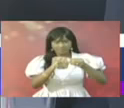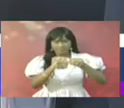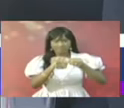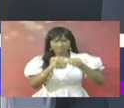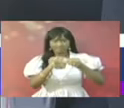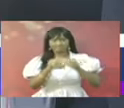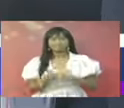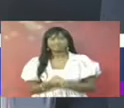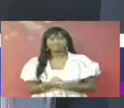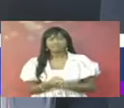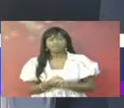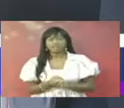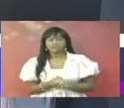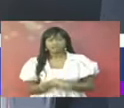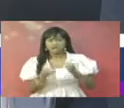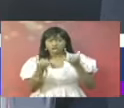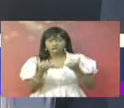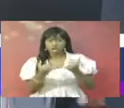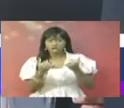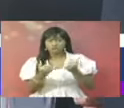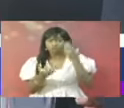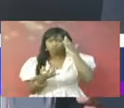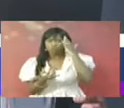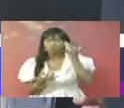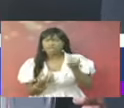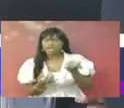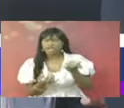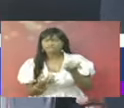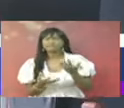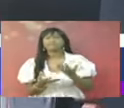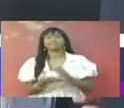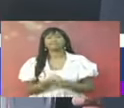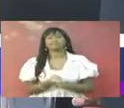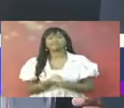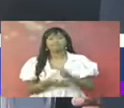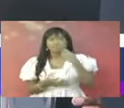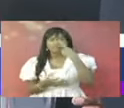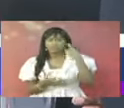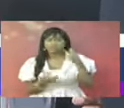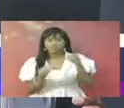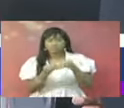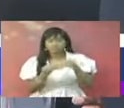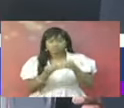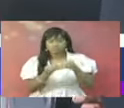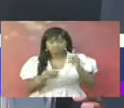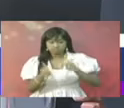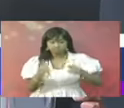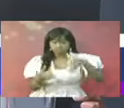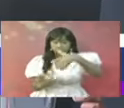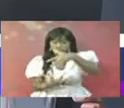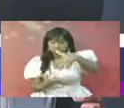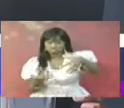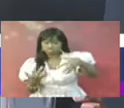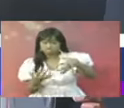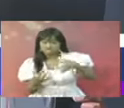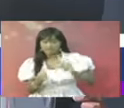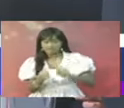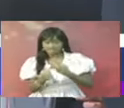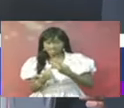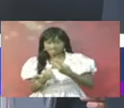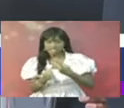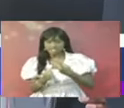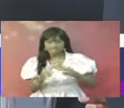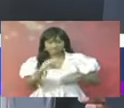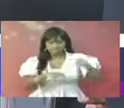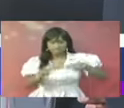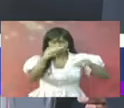time. Now this is as a result, in part, of the increased movement that we would have seen beginning with the bringing the construction sector